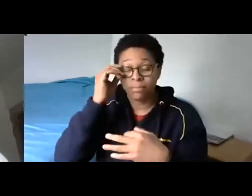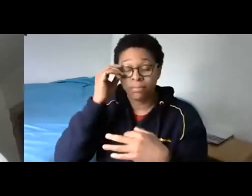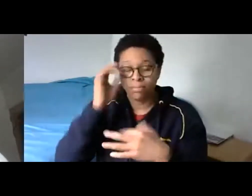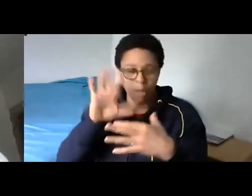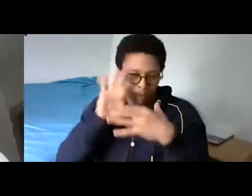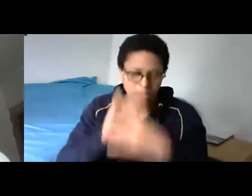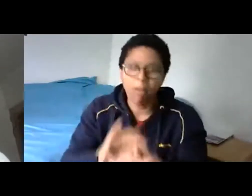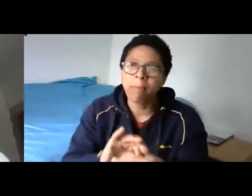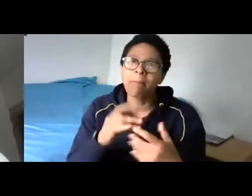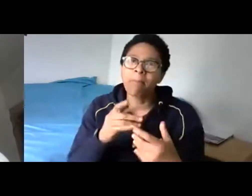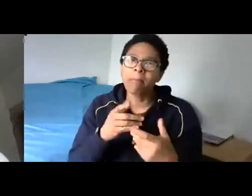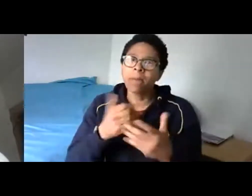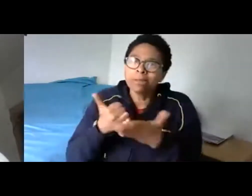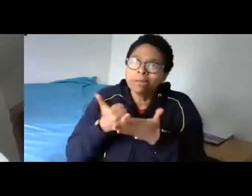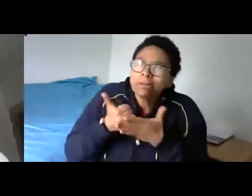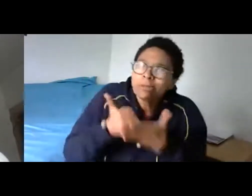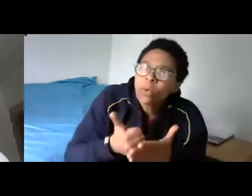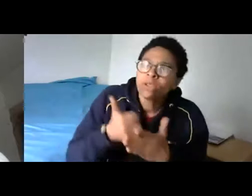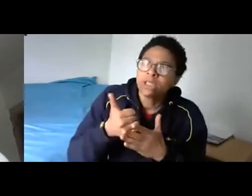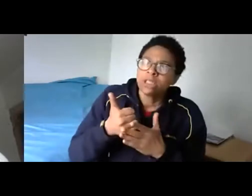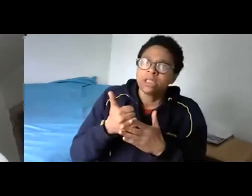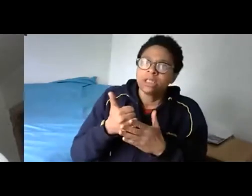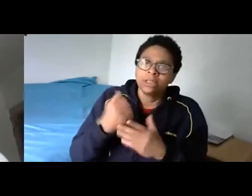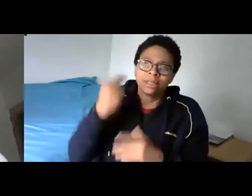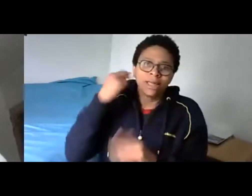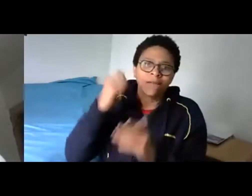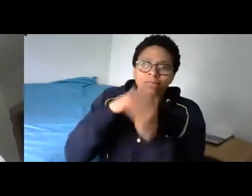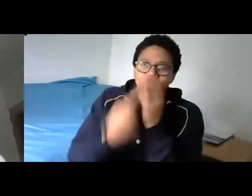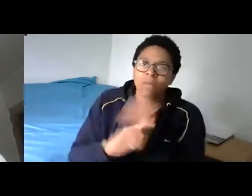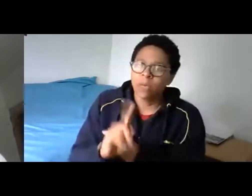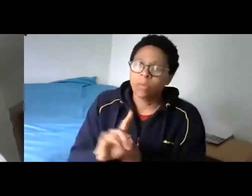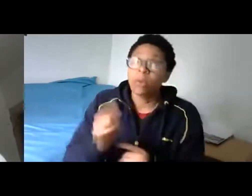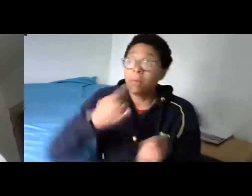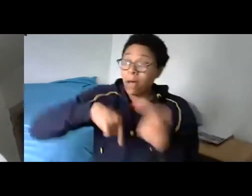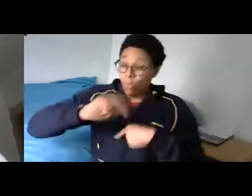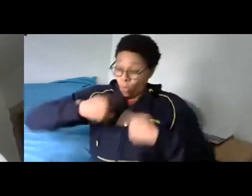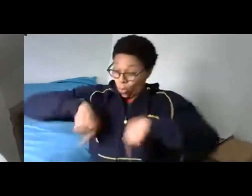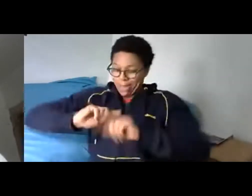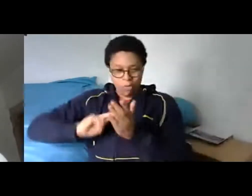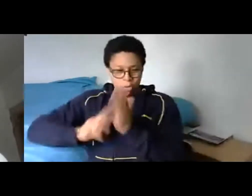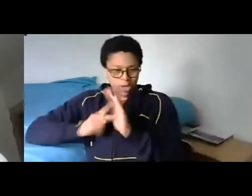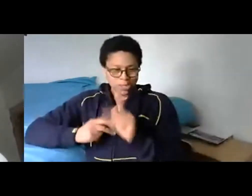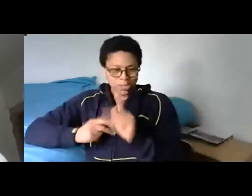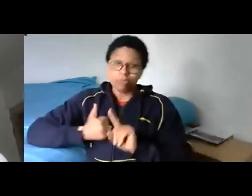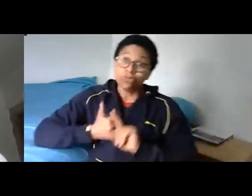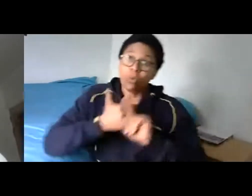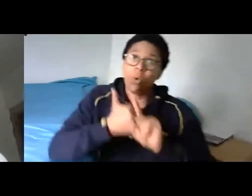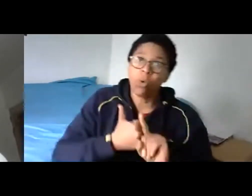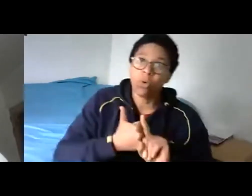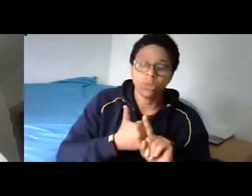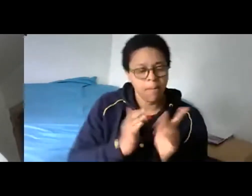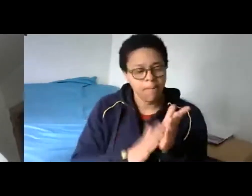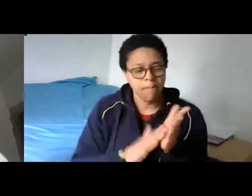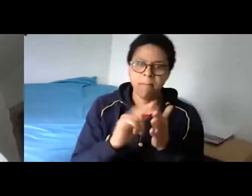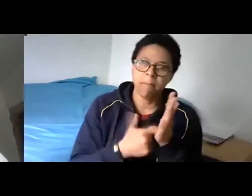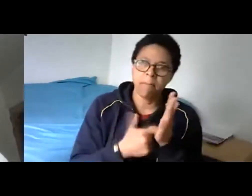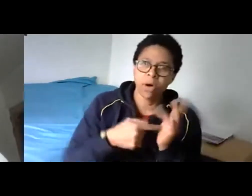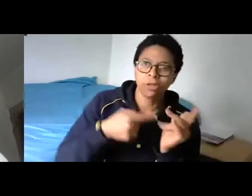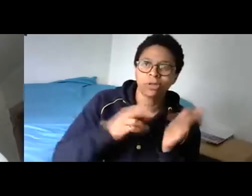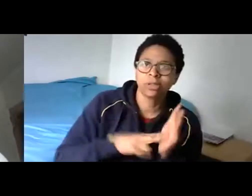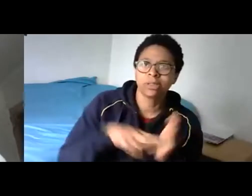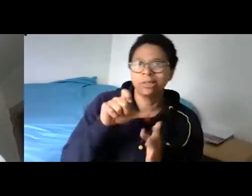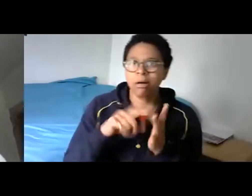DDPOs like Mert and Sil with work that they do. And I am